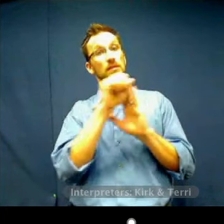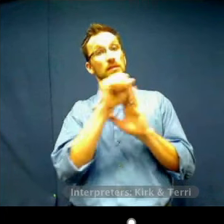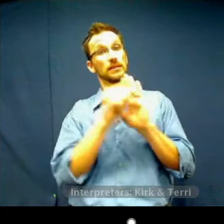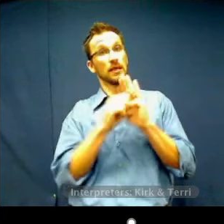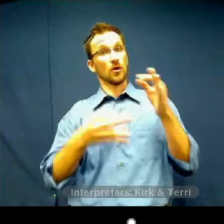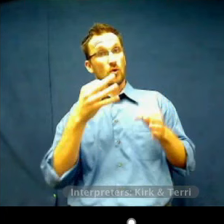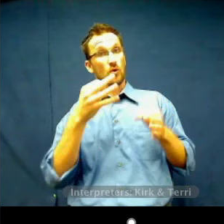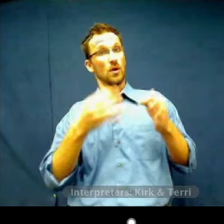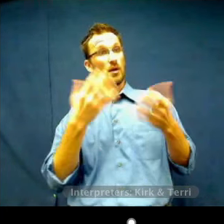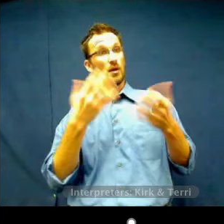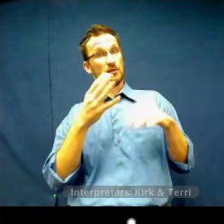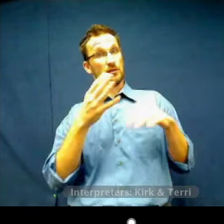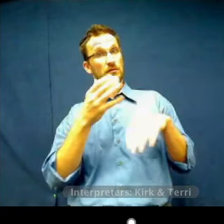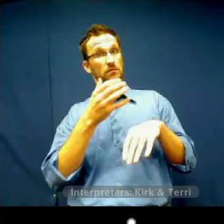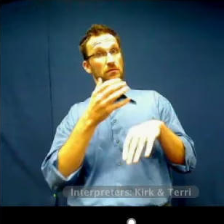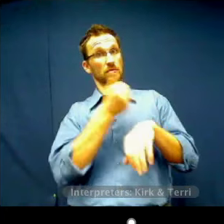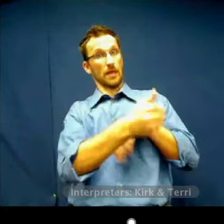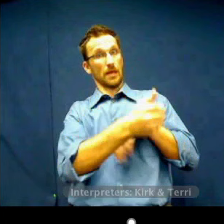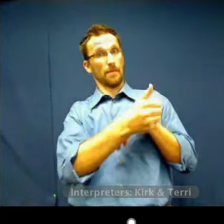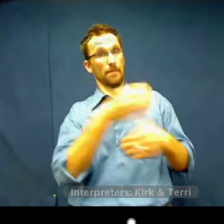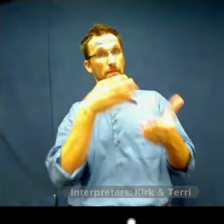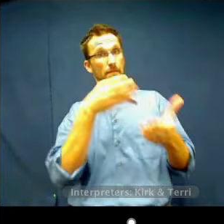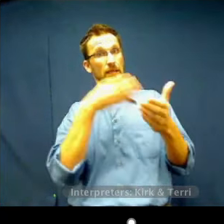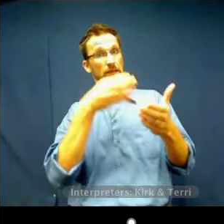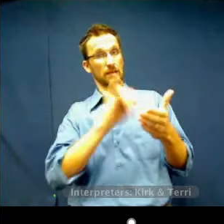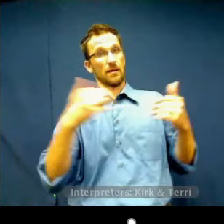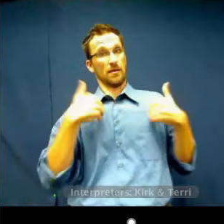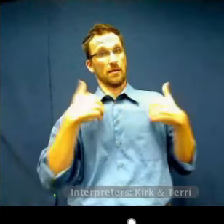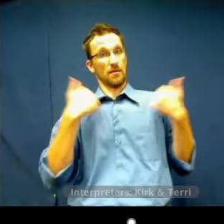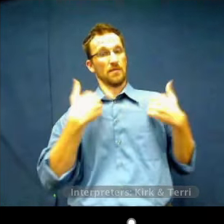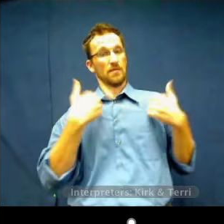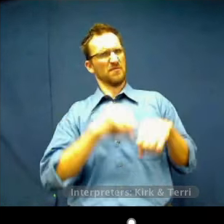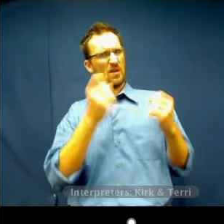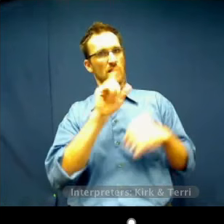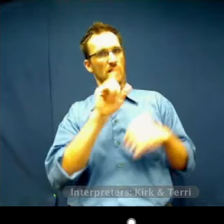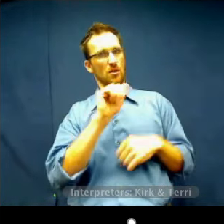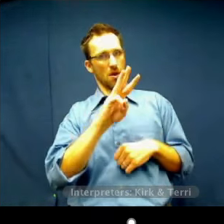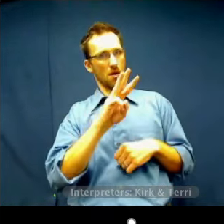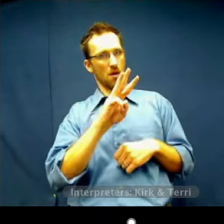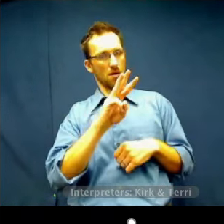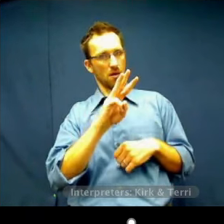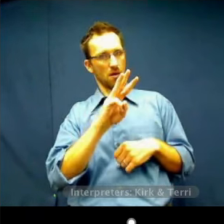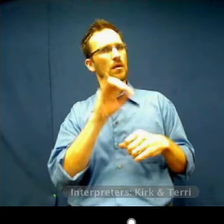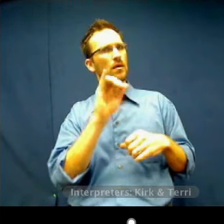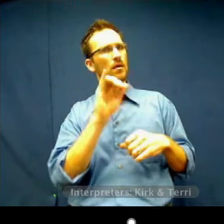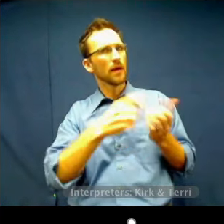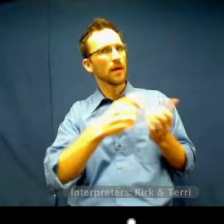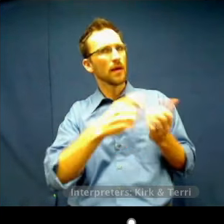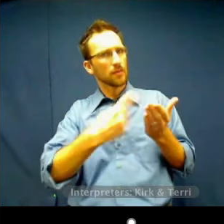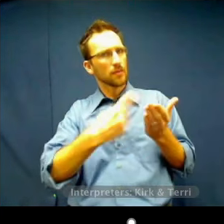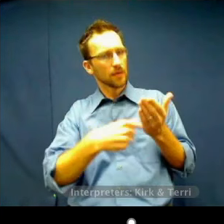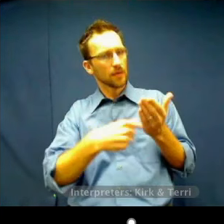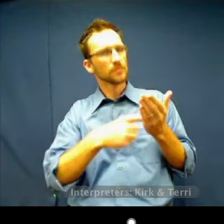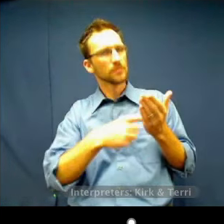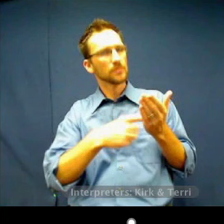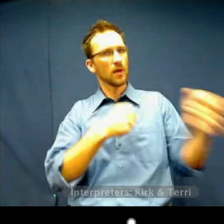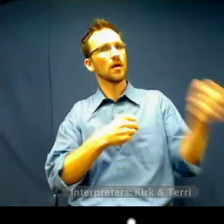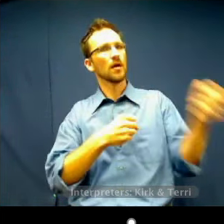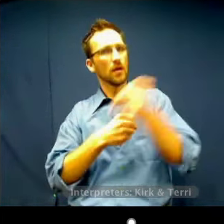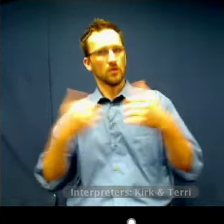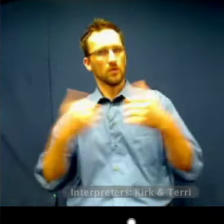with violating a criminal statute. Those are sometimes, but not always, heard in juvenile court. And the goal of